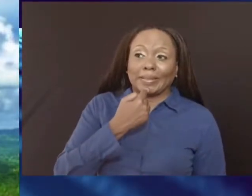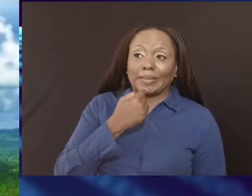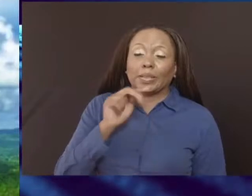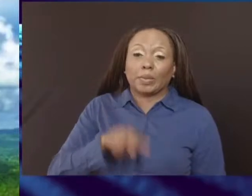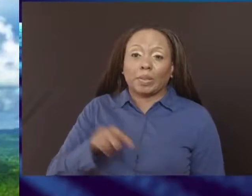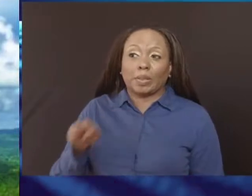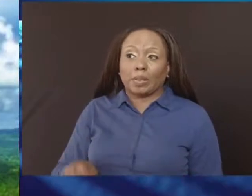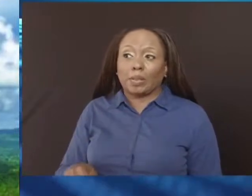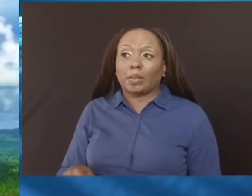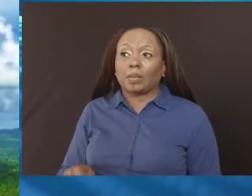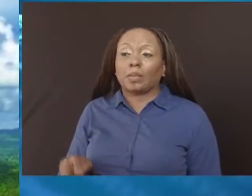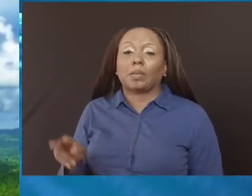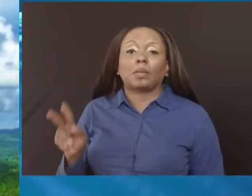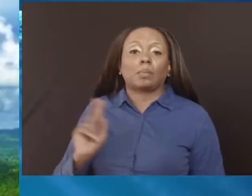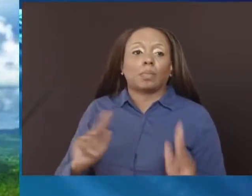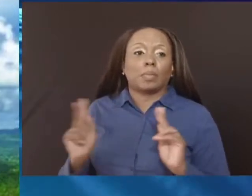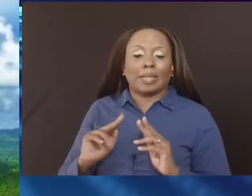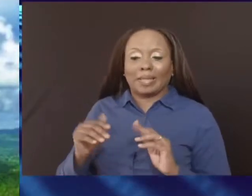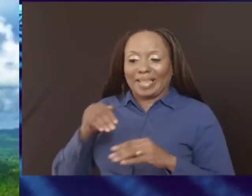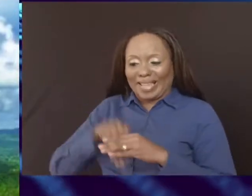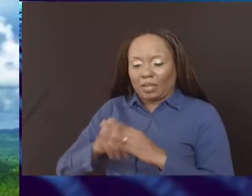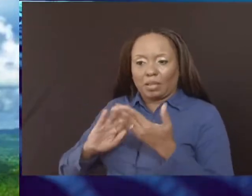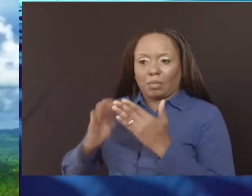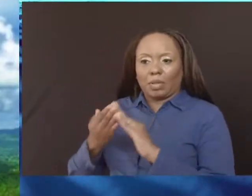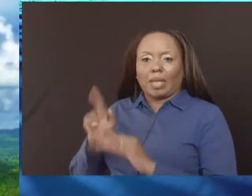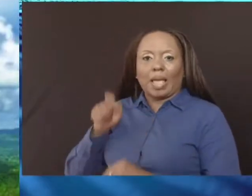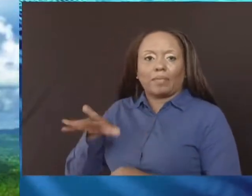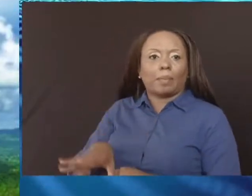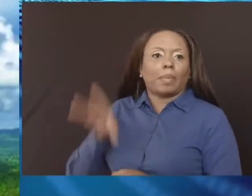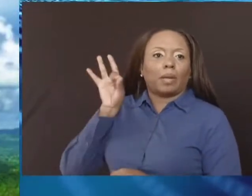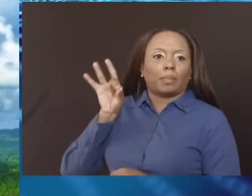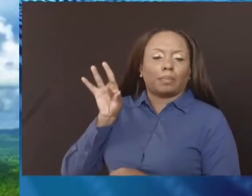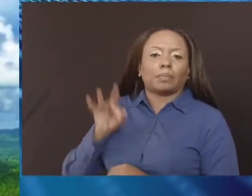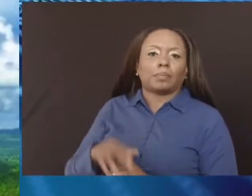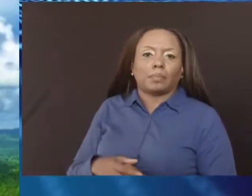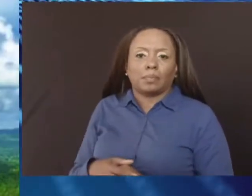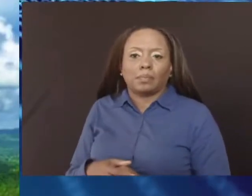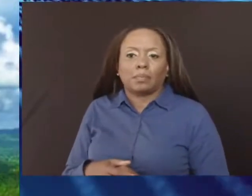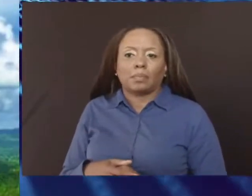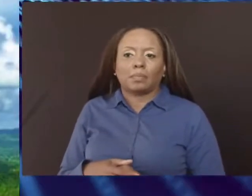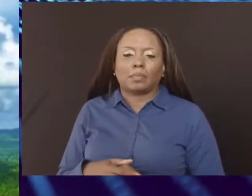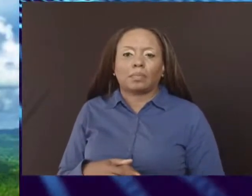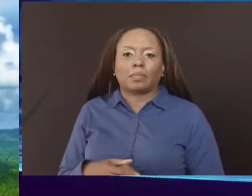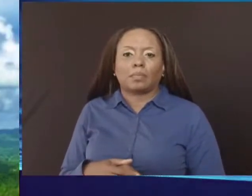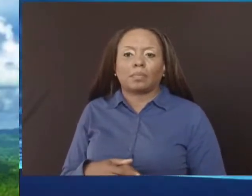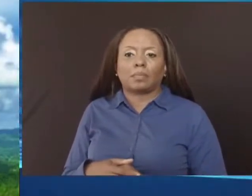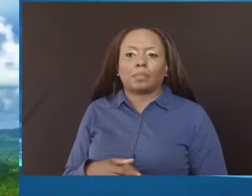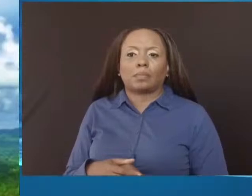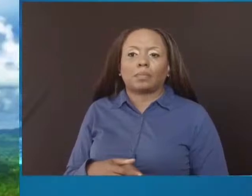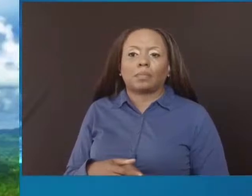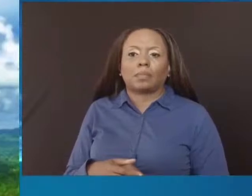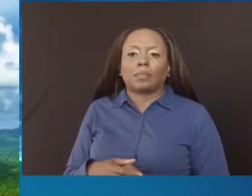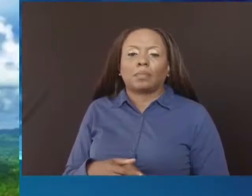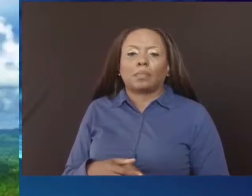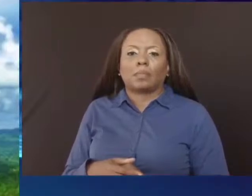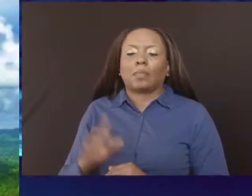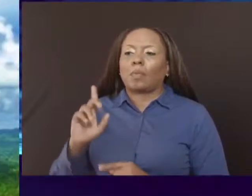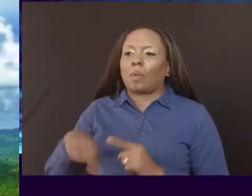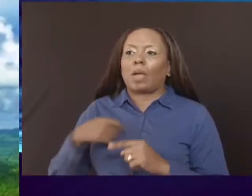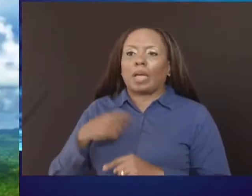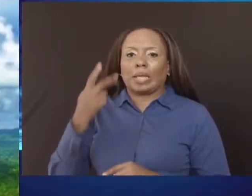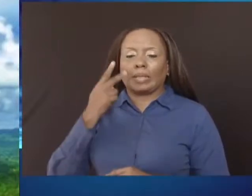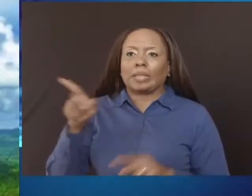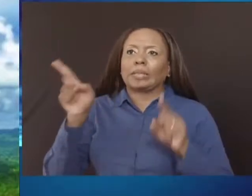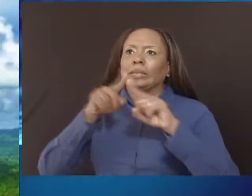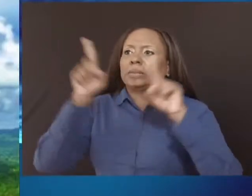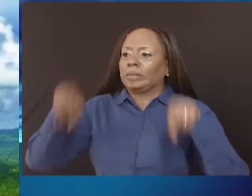that are being collected as we speak. And we can say that quite comfortably, because when I look at this dashboard, there are